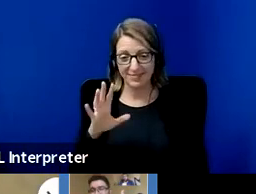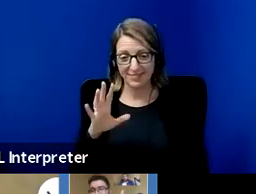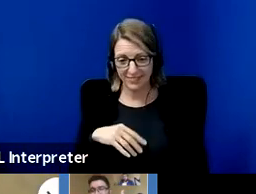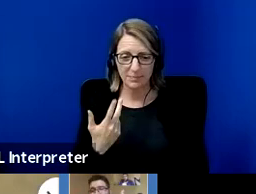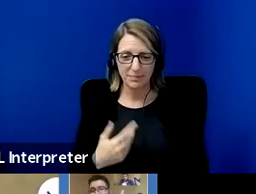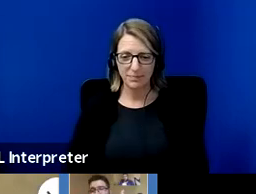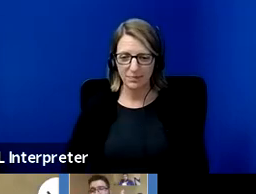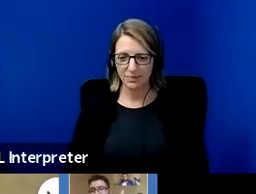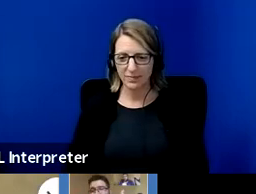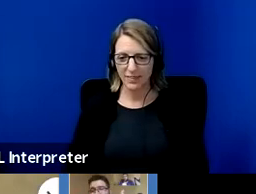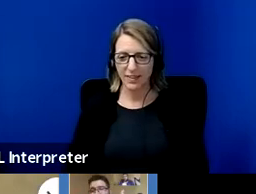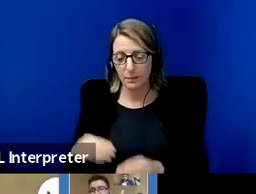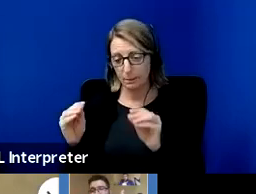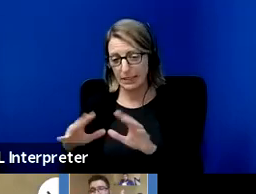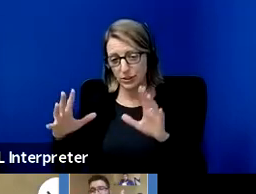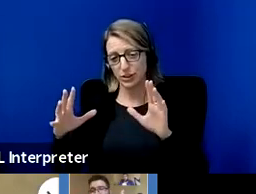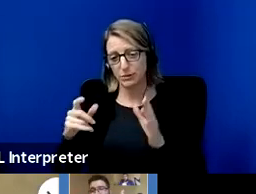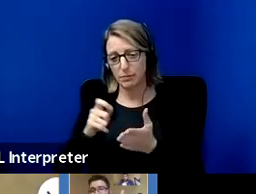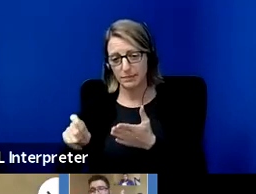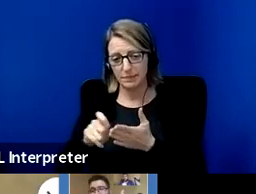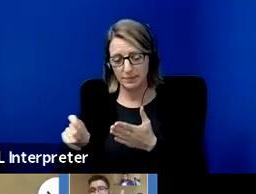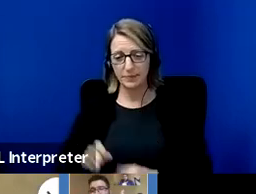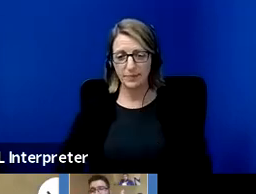I can do the magic.